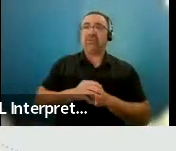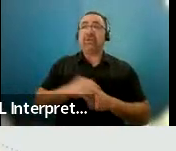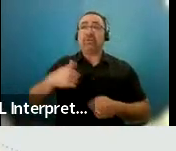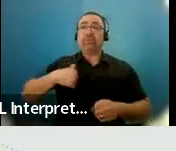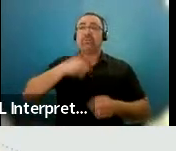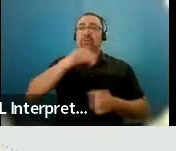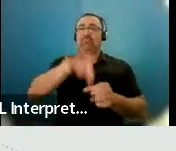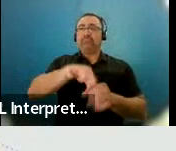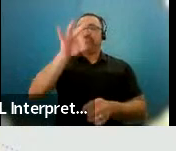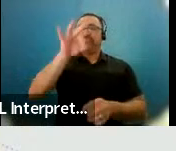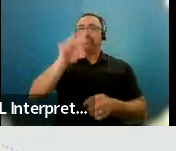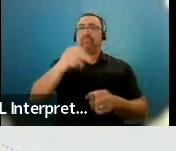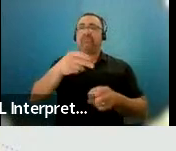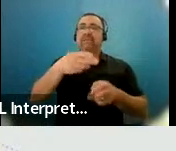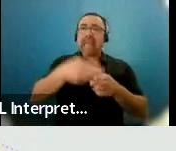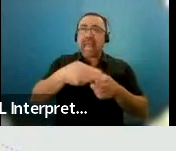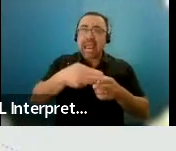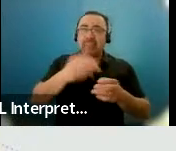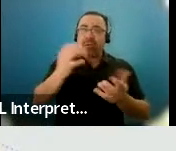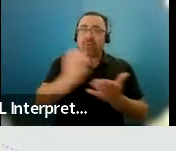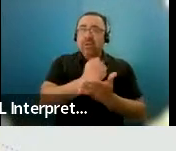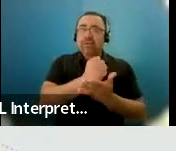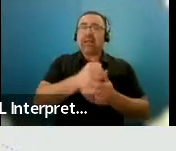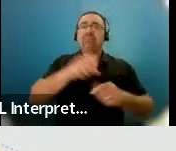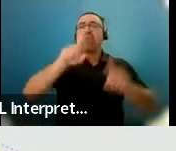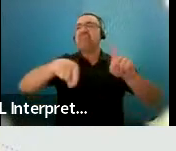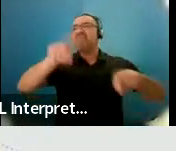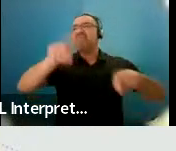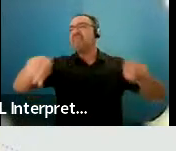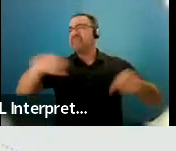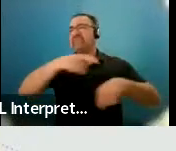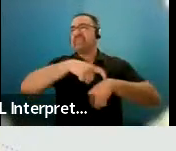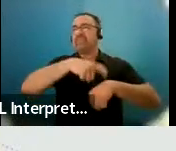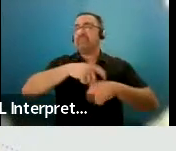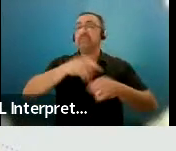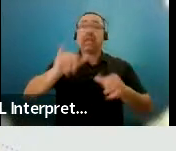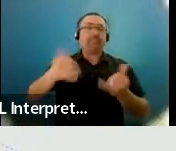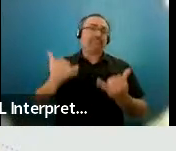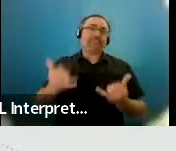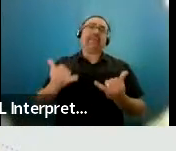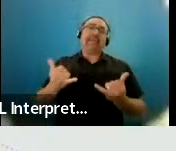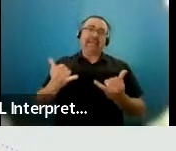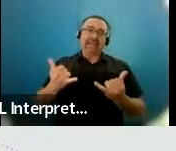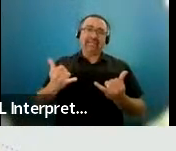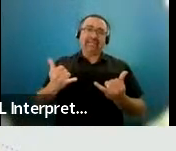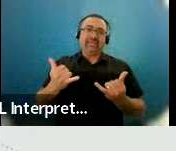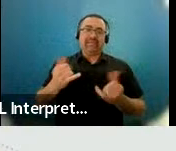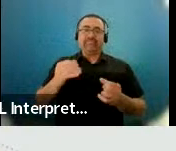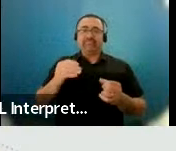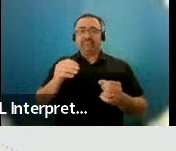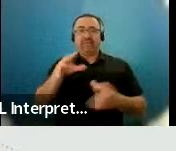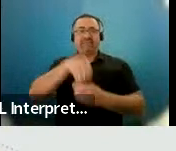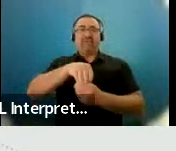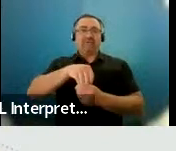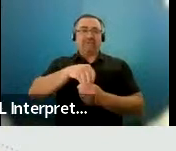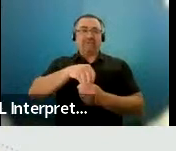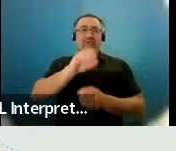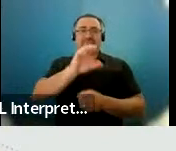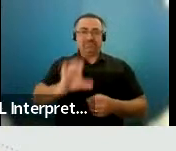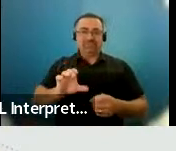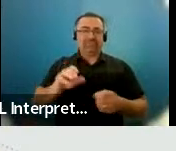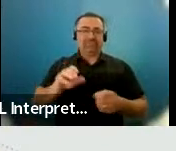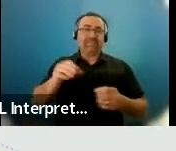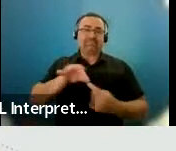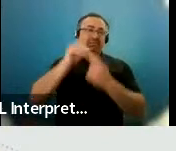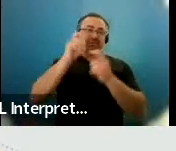drawing the winners at random at the end of our event. You must be present to win that special giveaway. So good